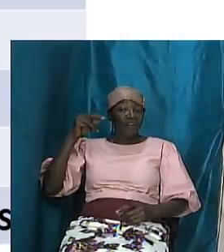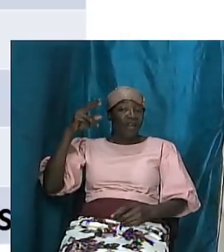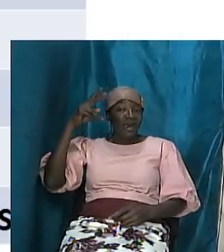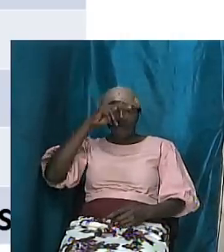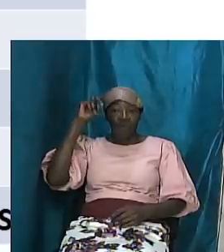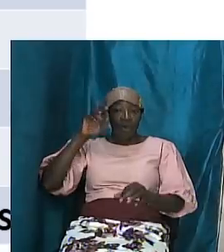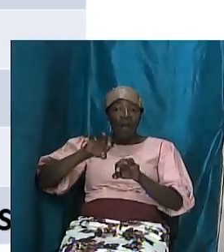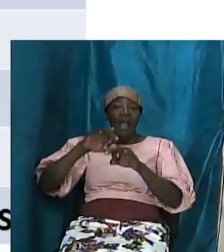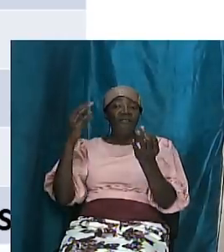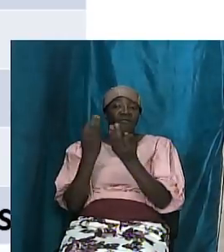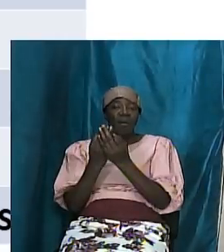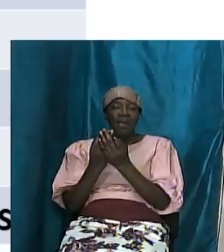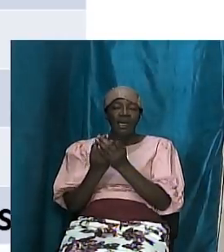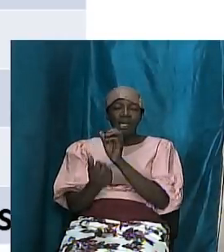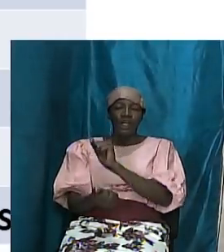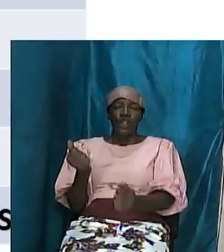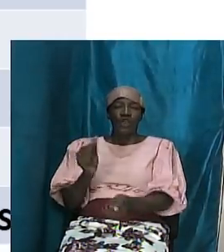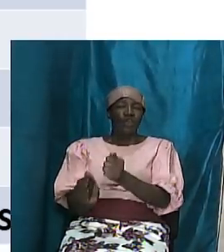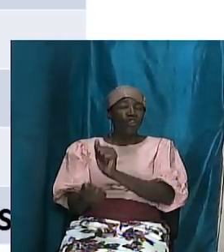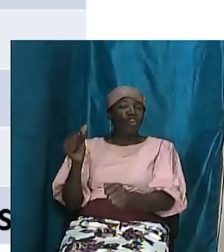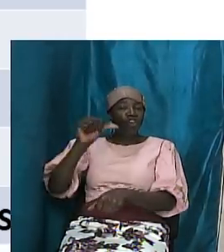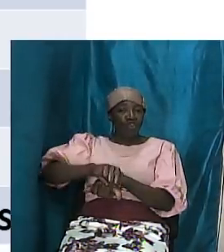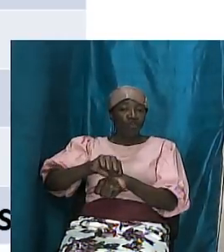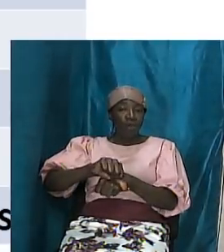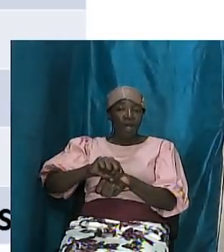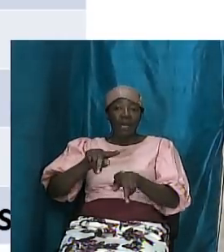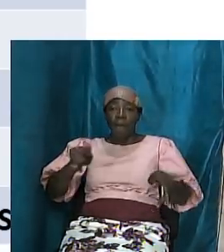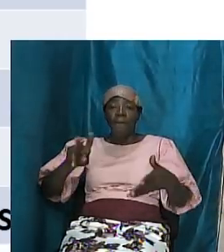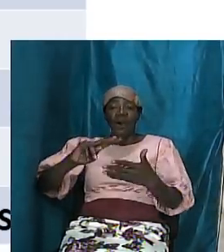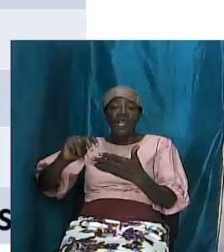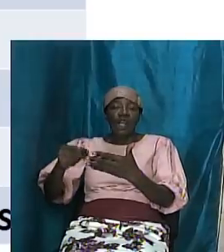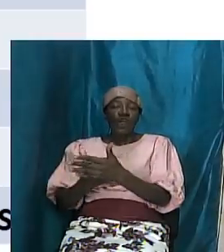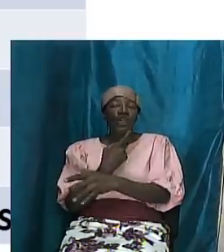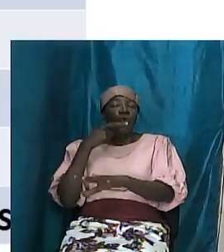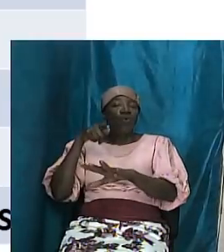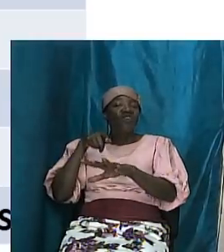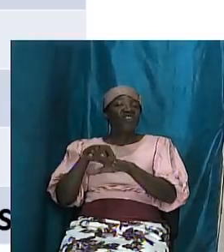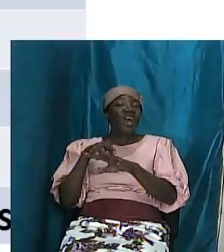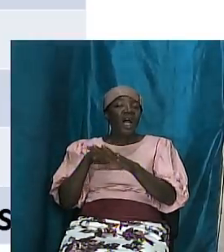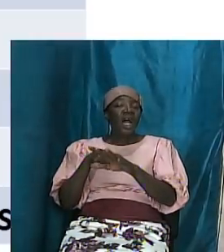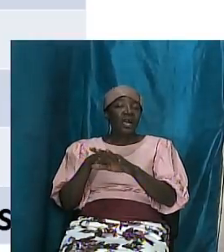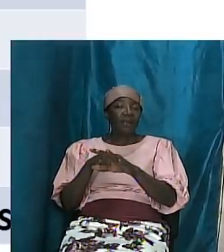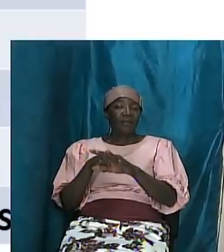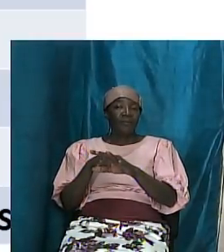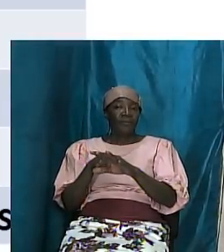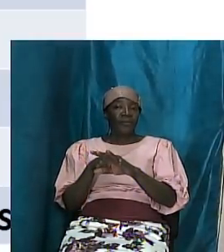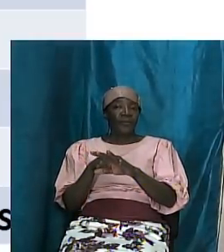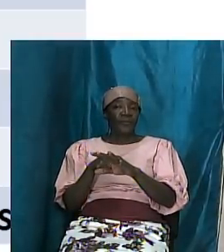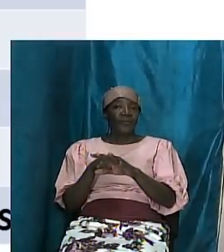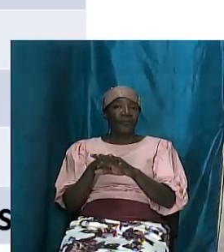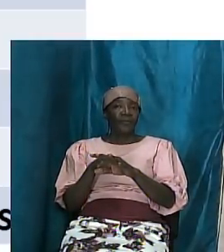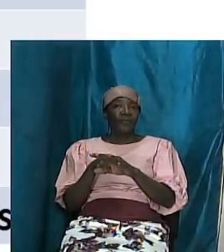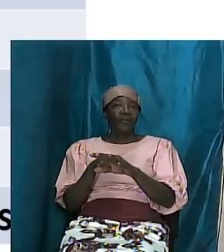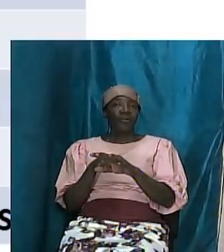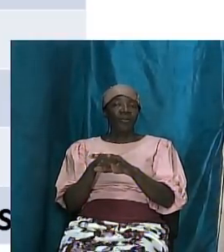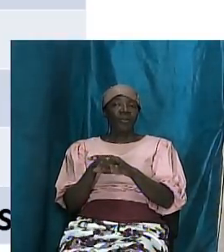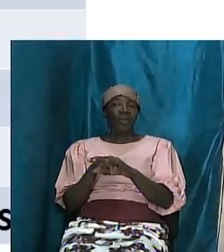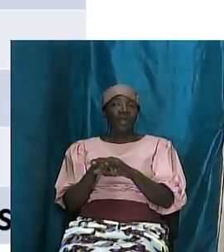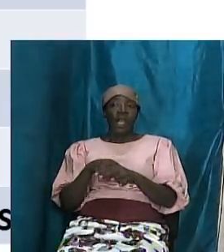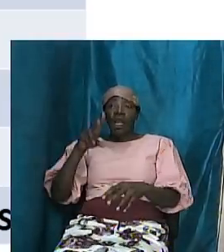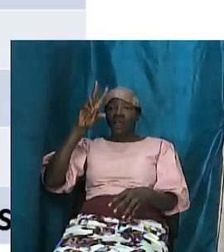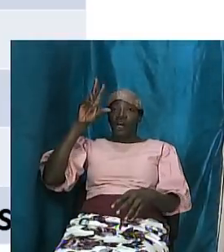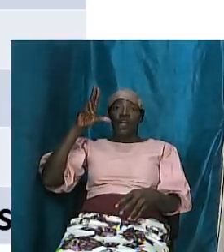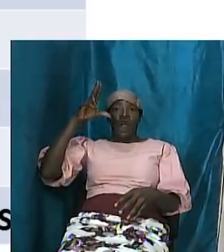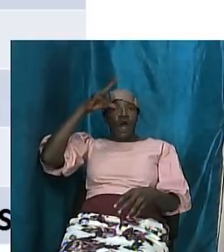and his family was wiped out. So it was going to be a new start, a new beginning. And Shem, Ham,